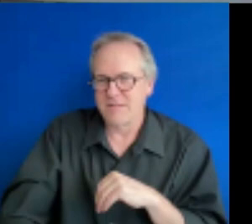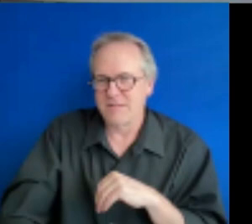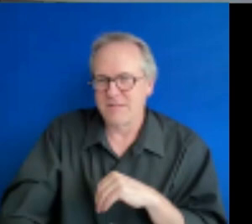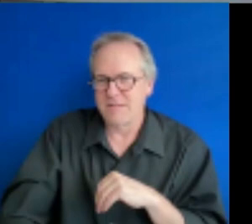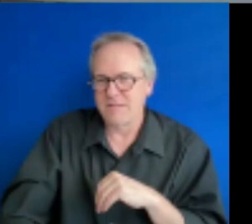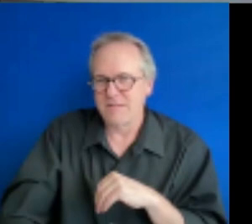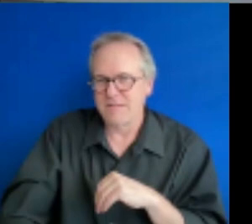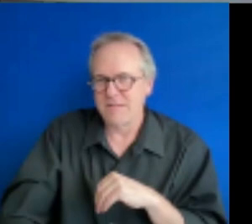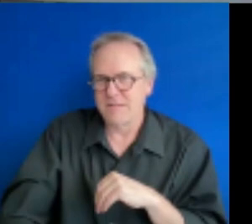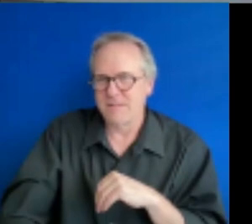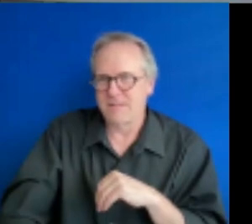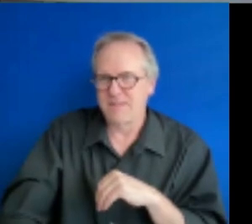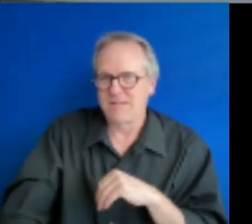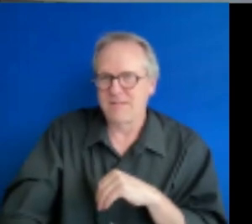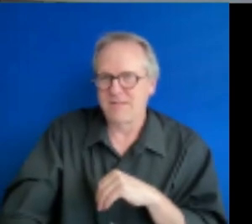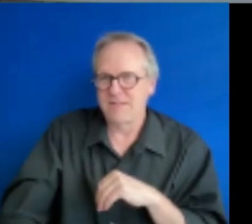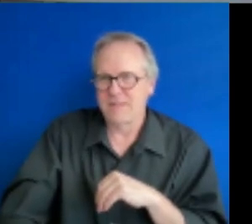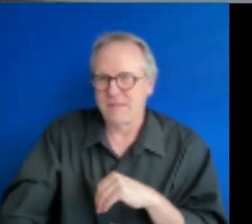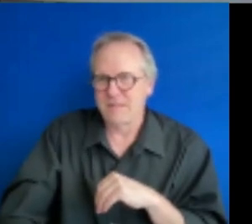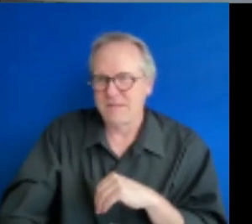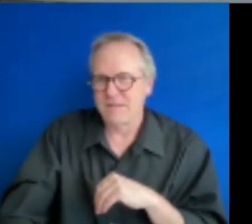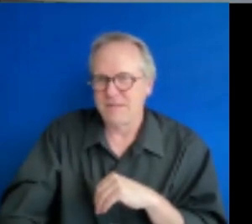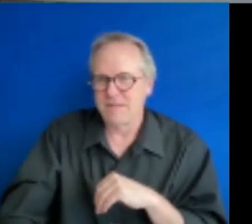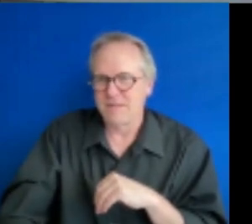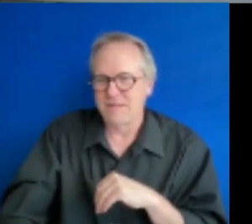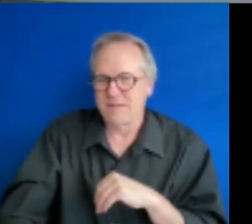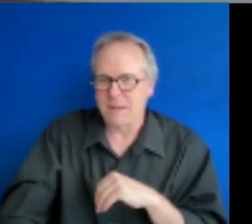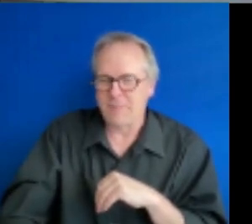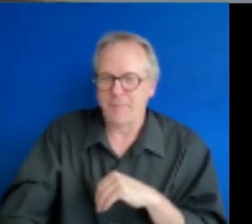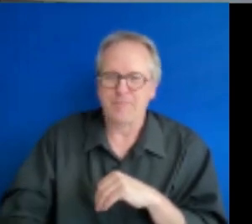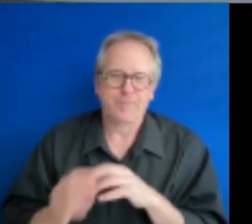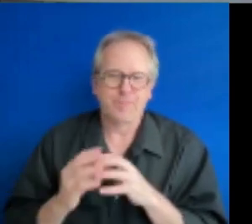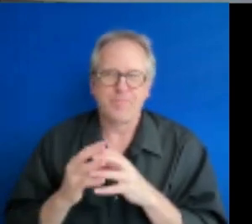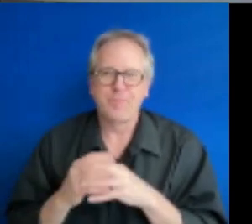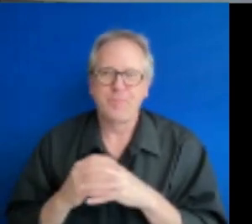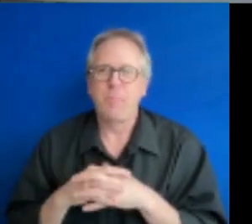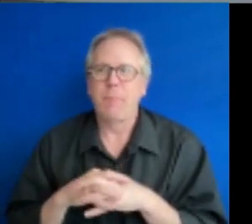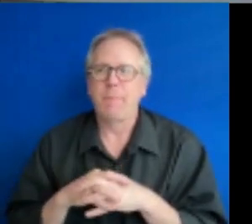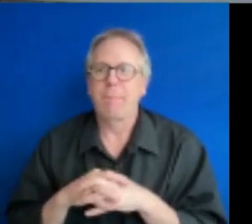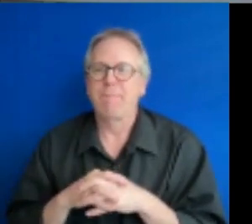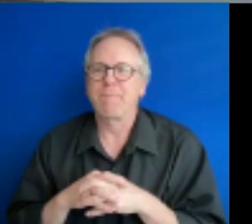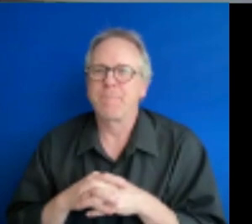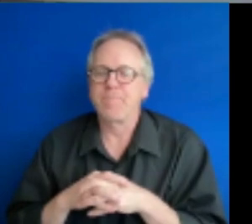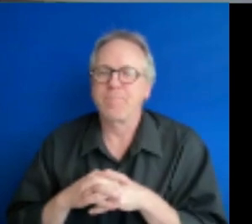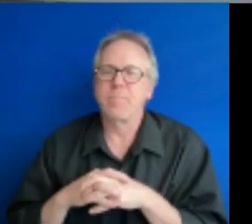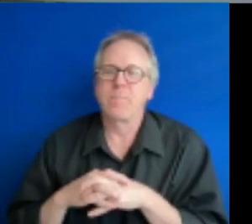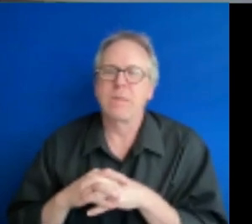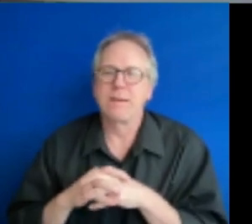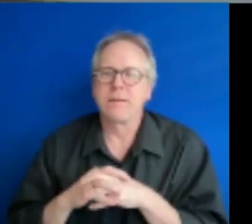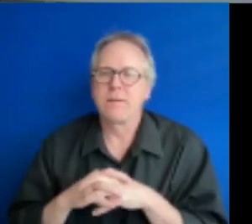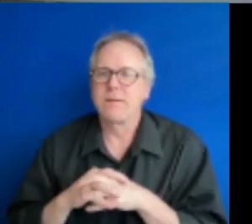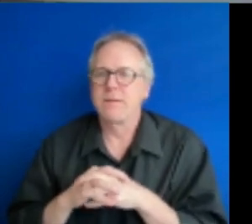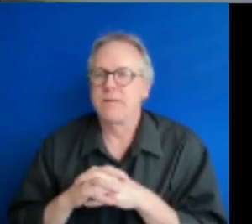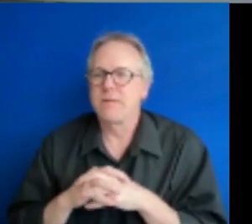UUA and National Commitment on Disability